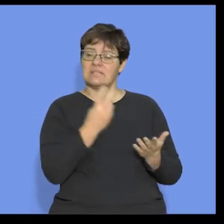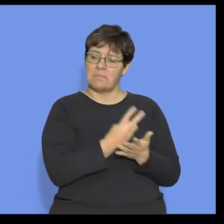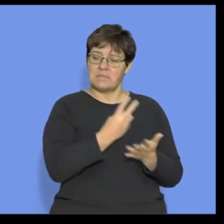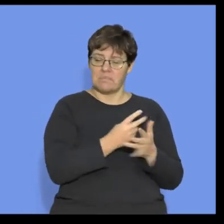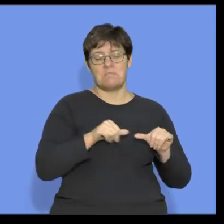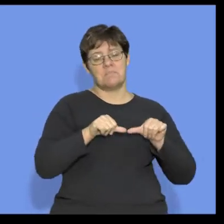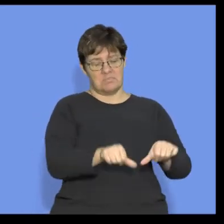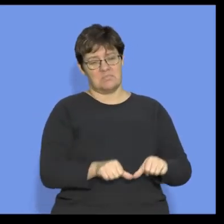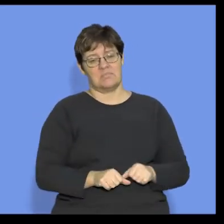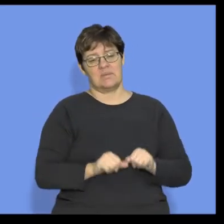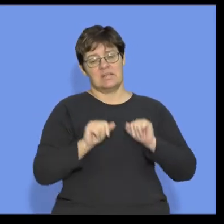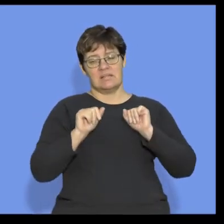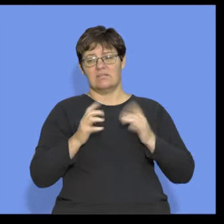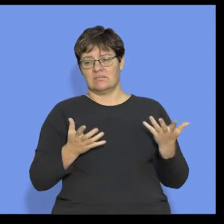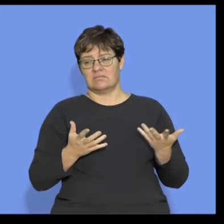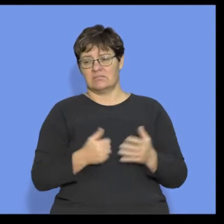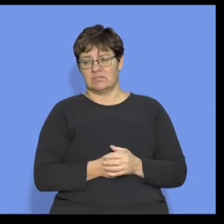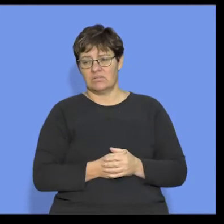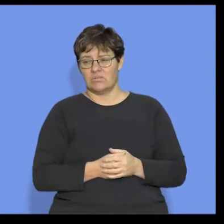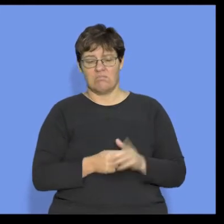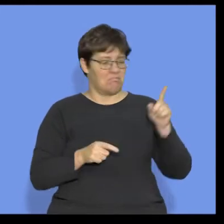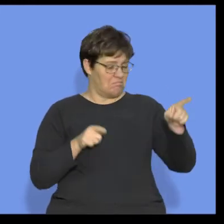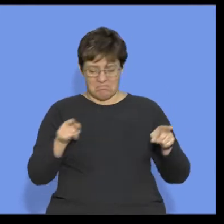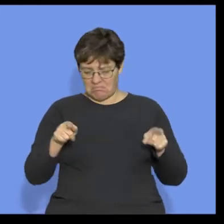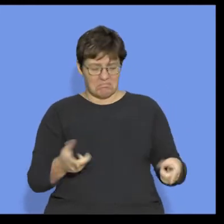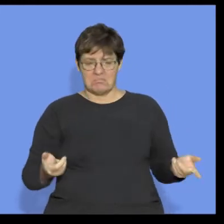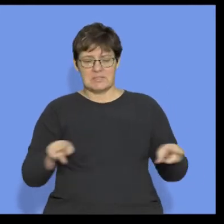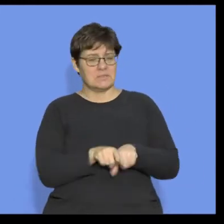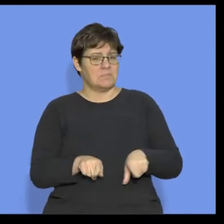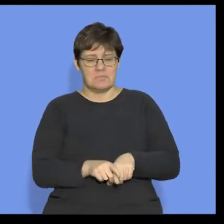blue also is still 7 out of 10.